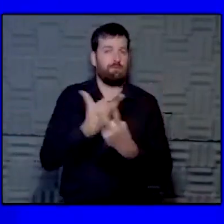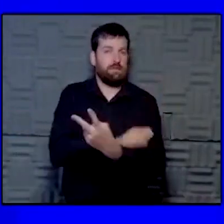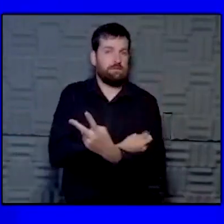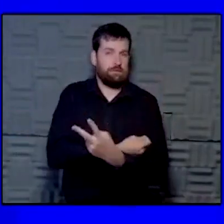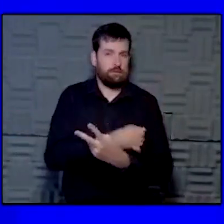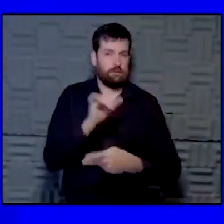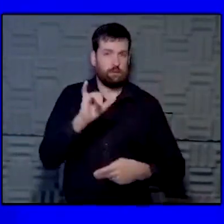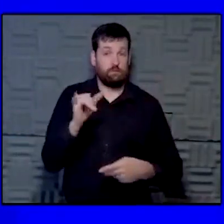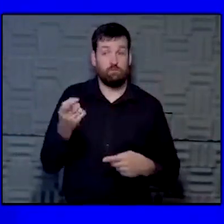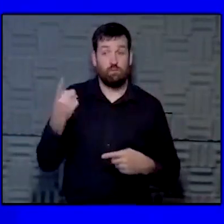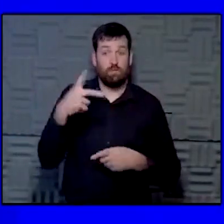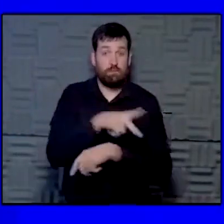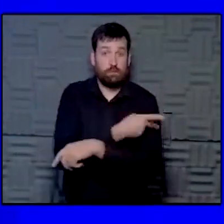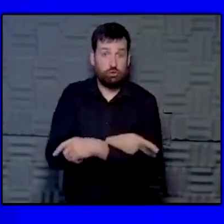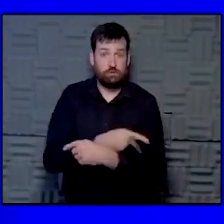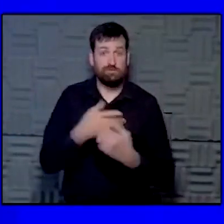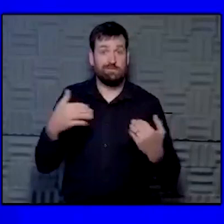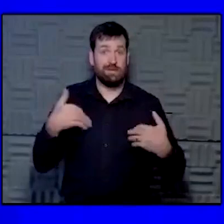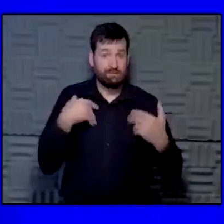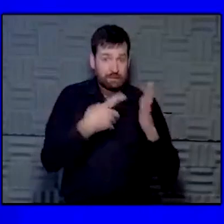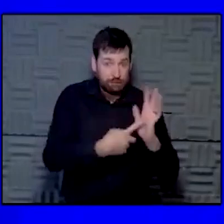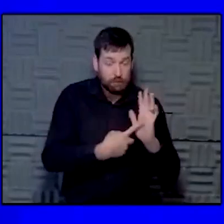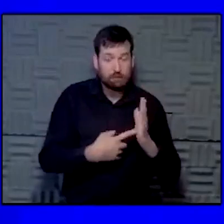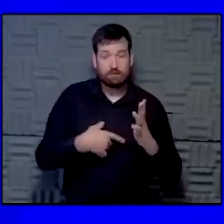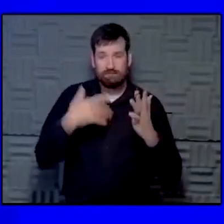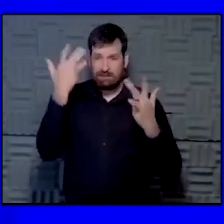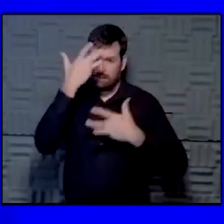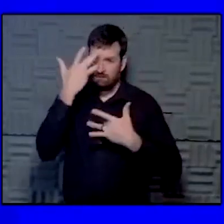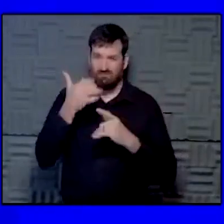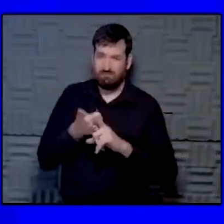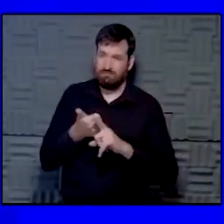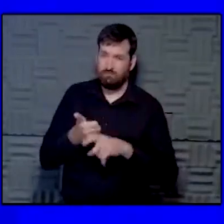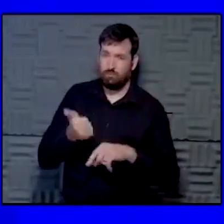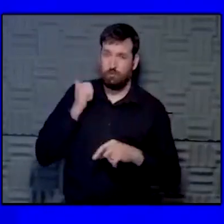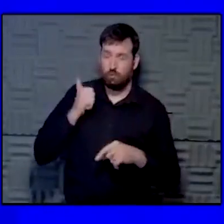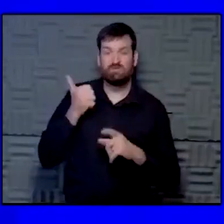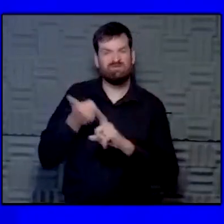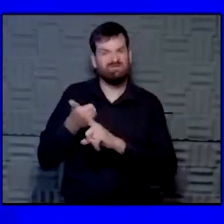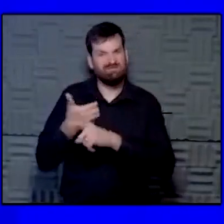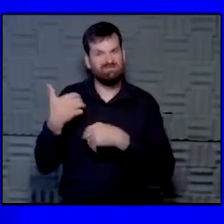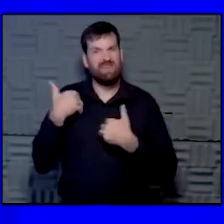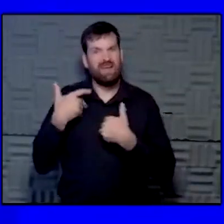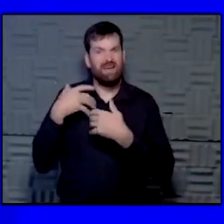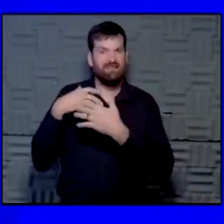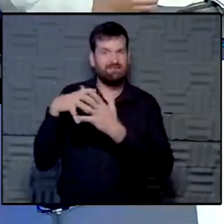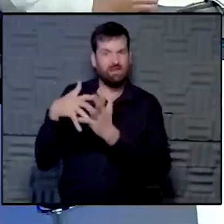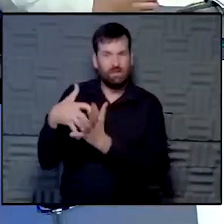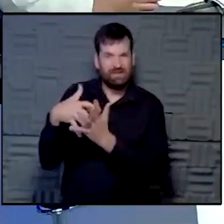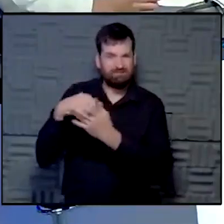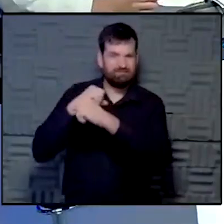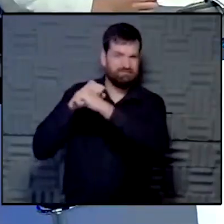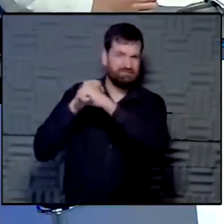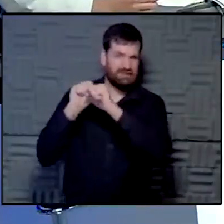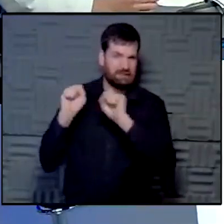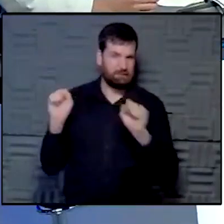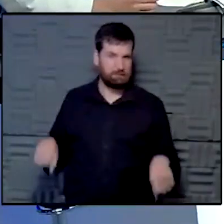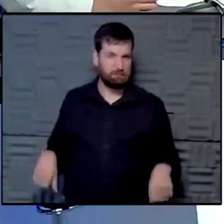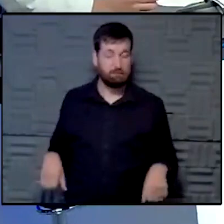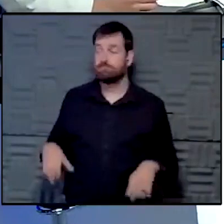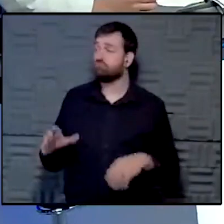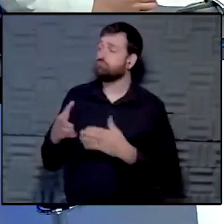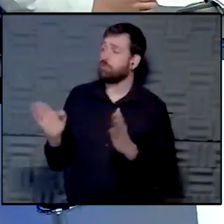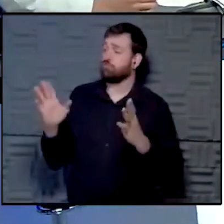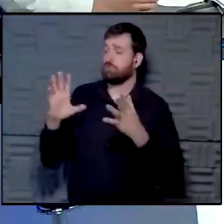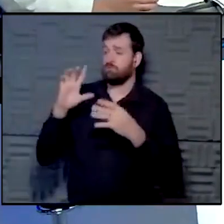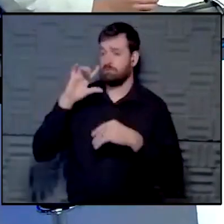One of those patients that was symptomatic and ill that refused the vaccine is immunocompromised also. So in general, what we can say, it